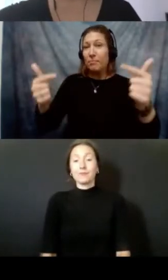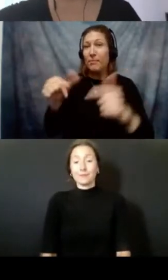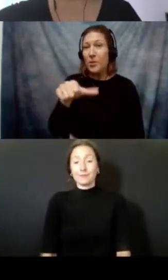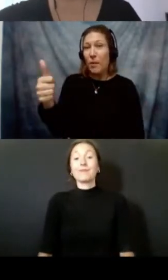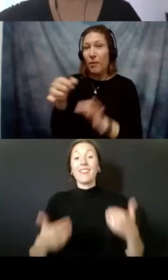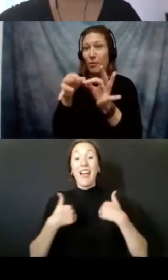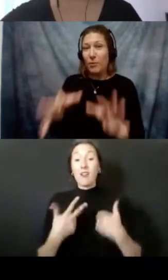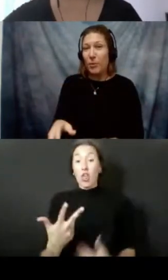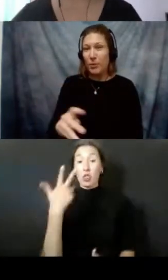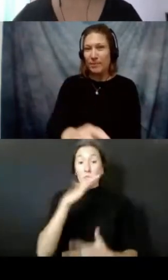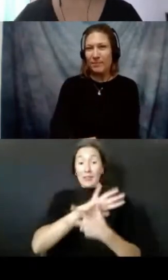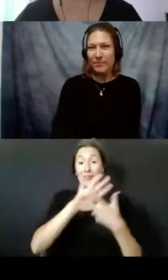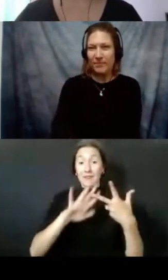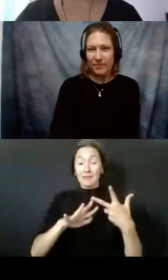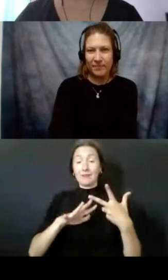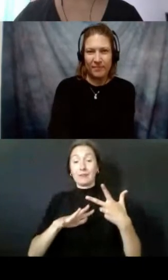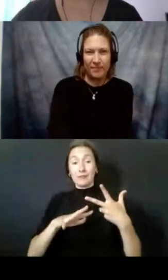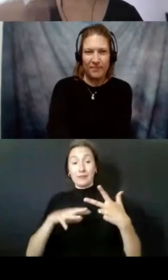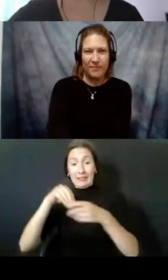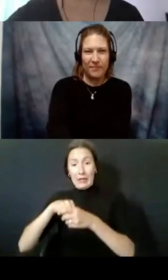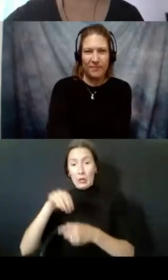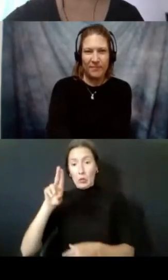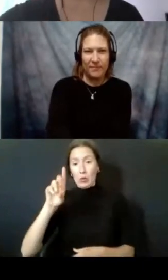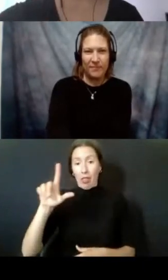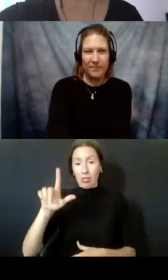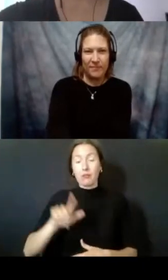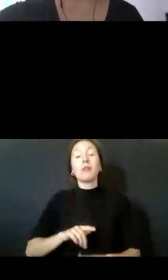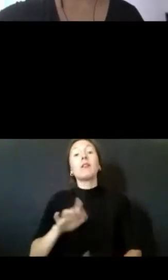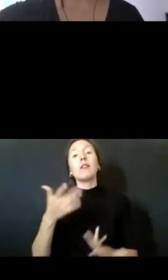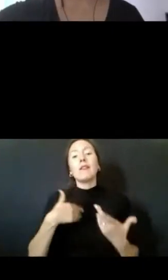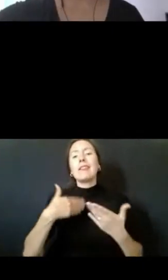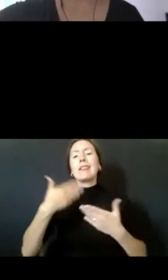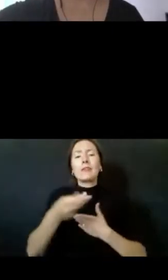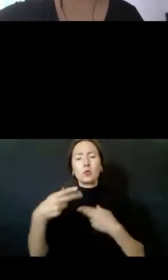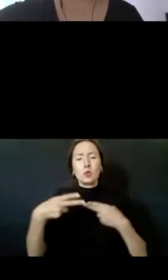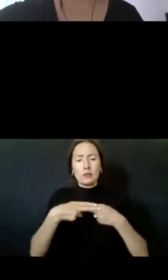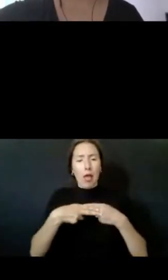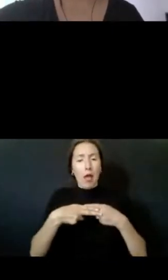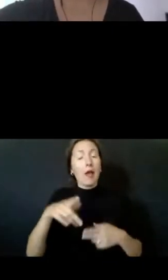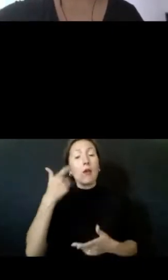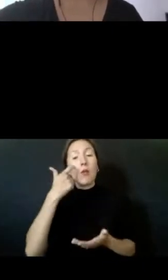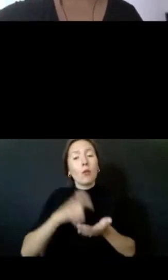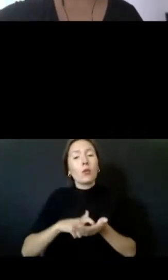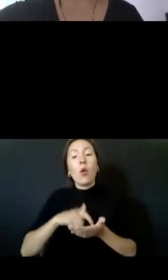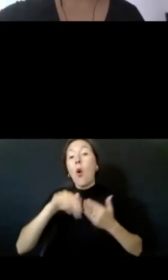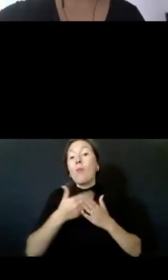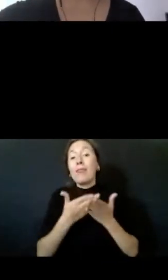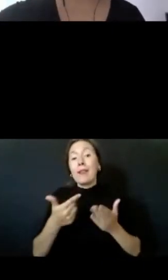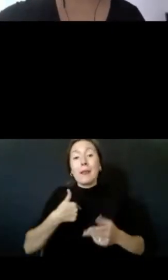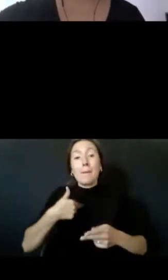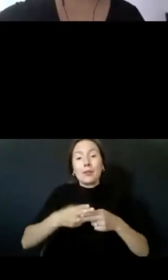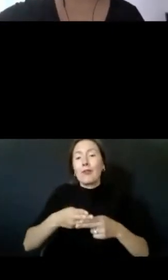I want you to notice that over the next few slides, what I'm going to talk about are options. So we don't have to do all of these things, but there are